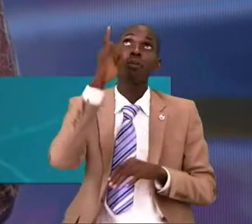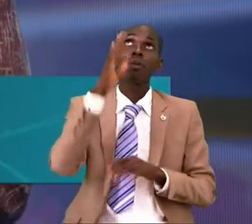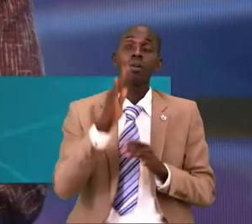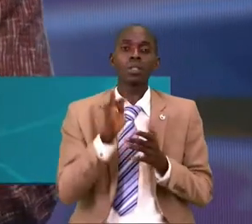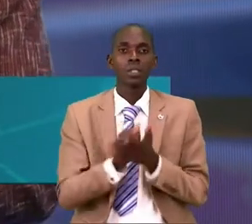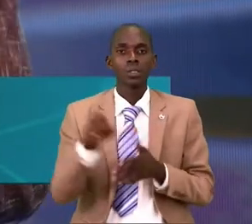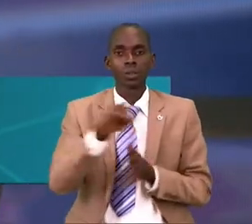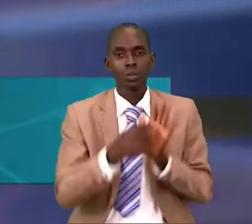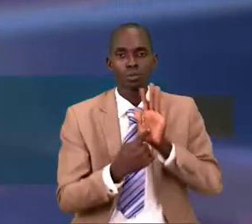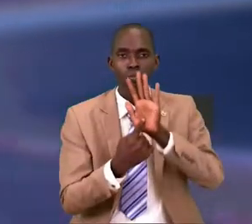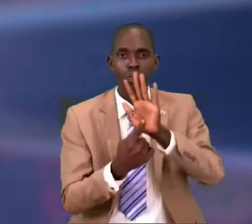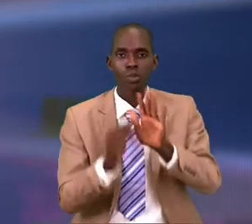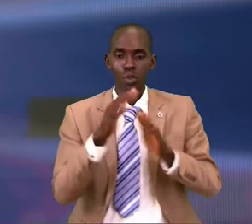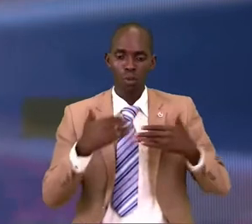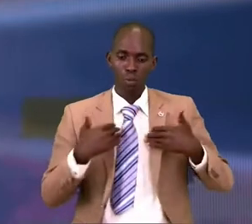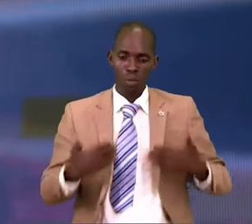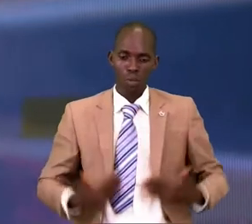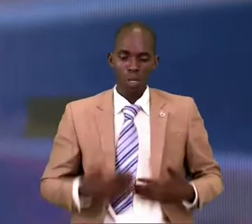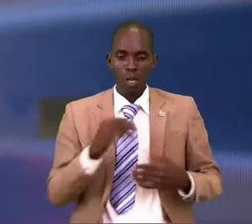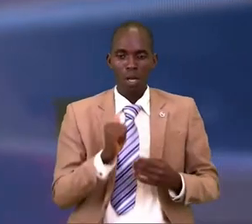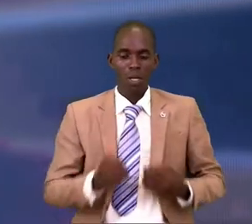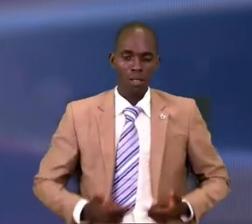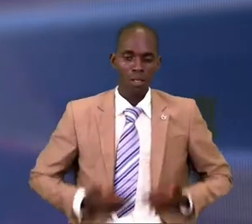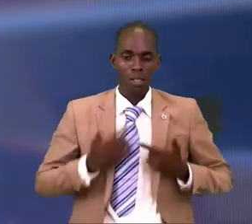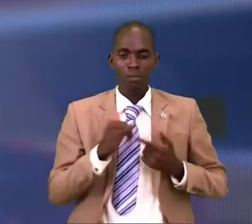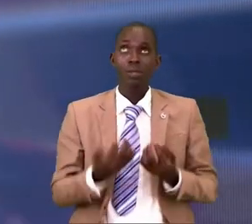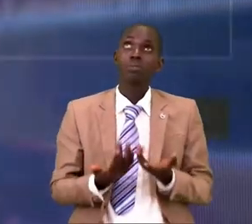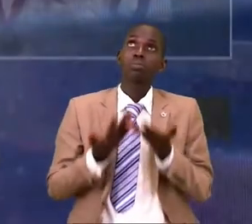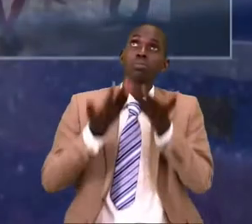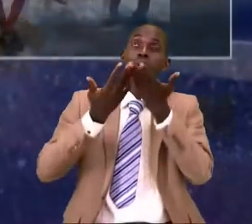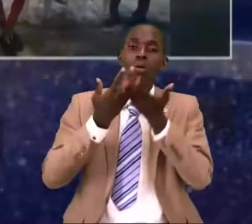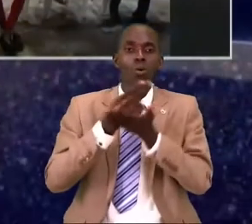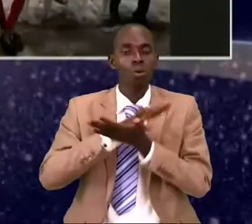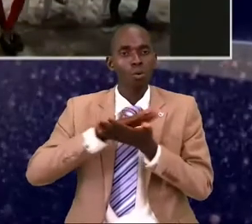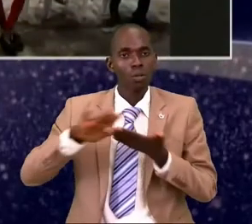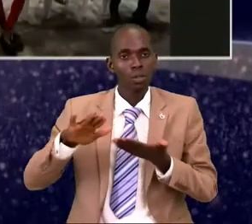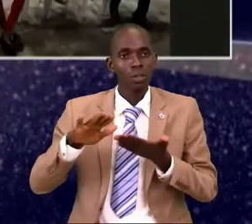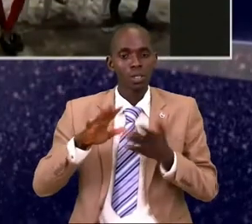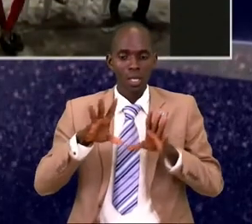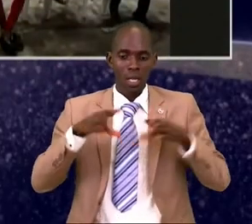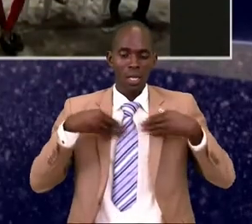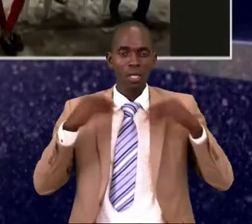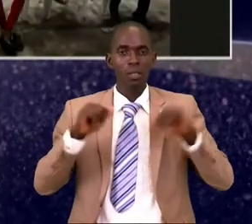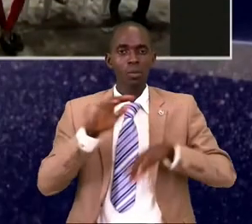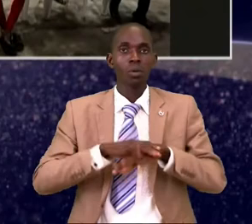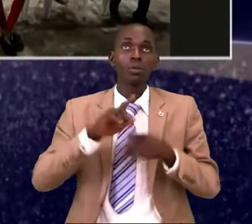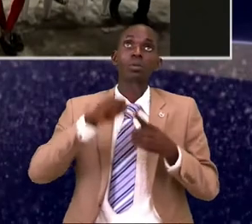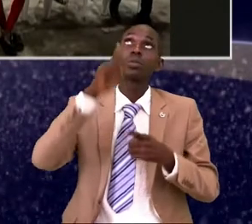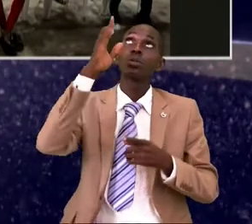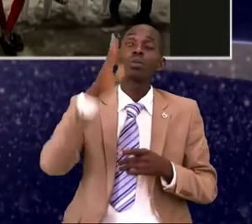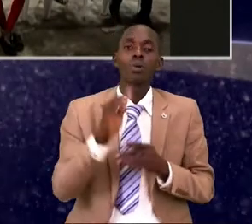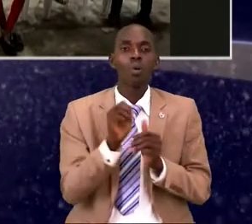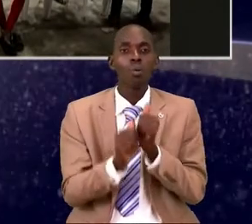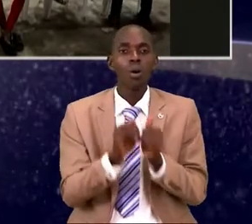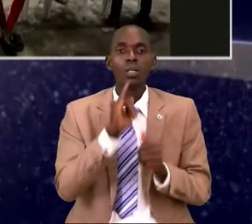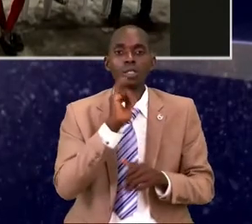acceptable unto God, which is your reasonable service. It says, now you have been in the service